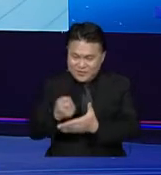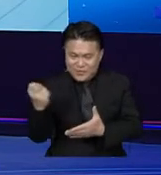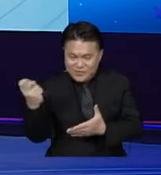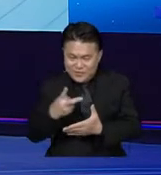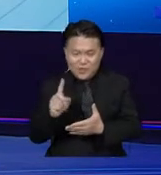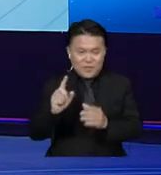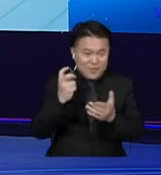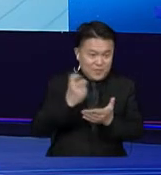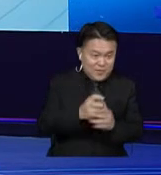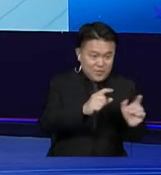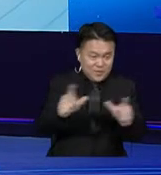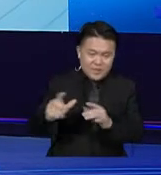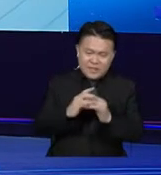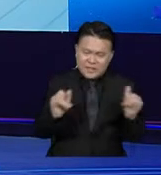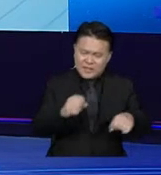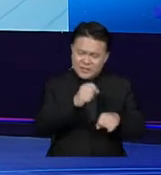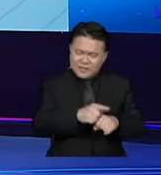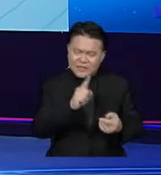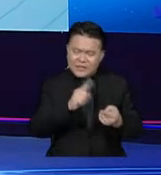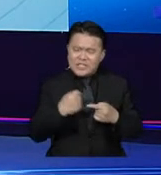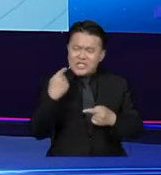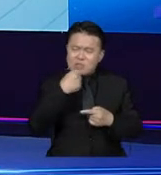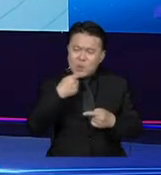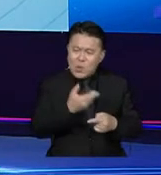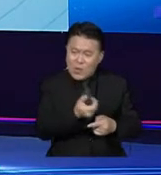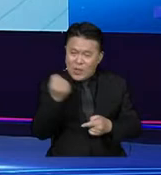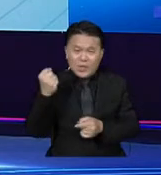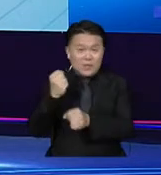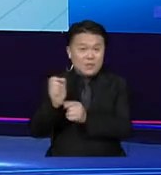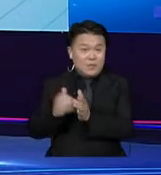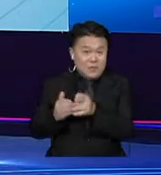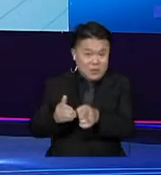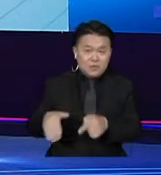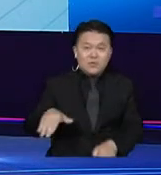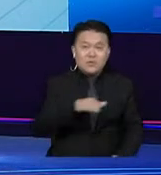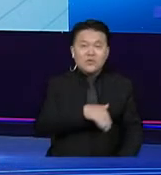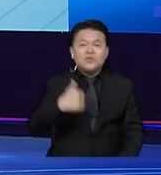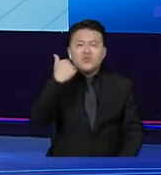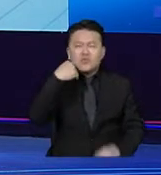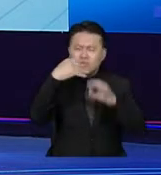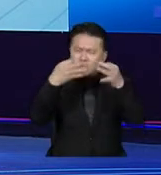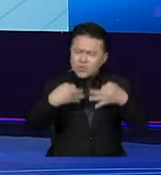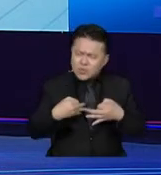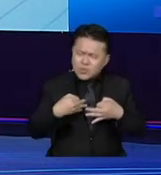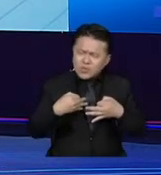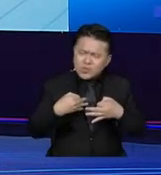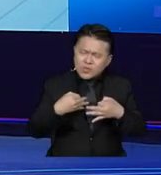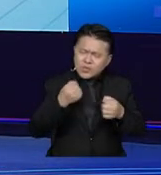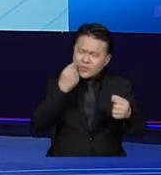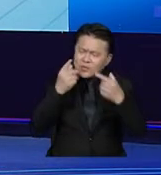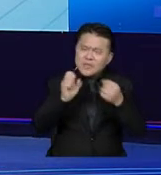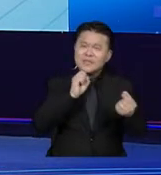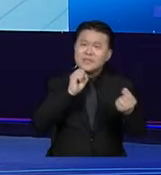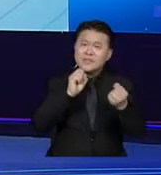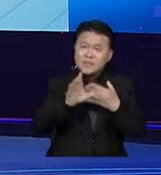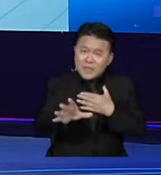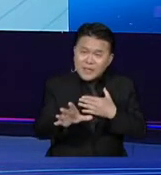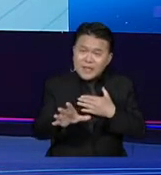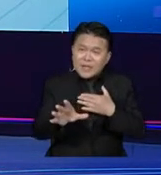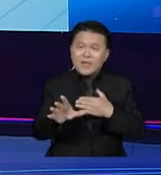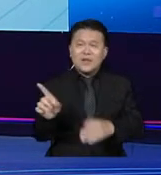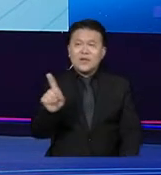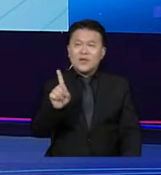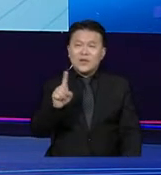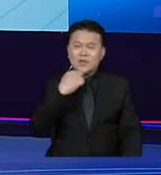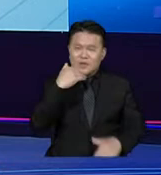is based on a theory of human nature. Answering who we are correctly is vital to